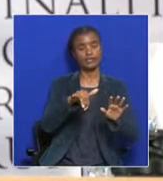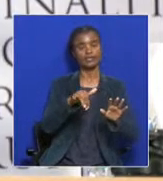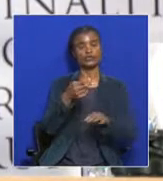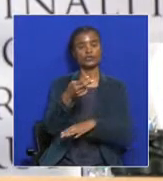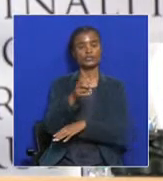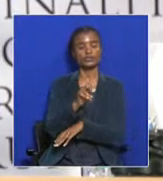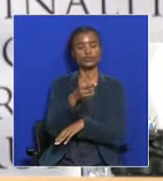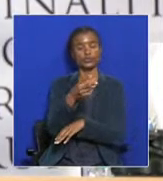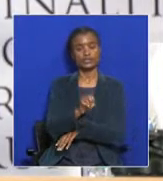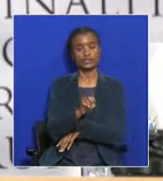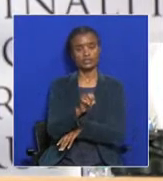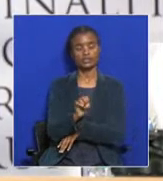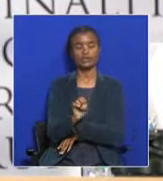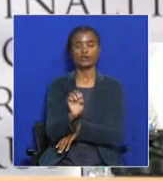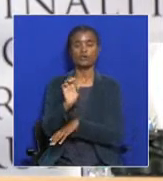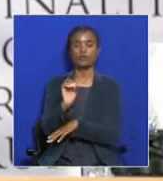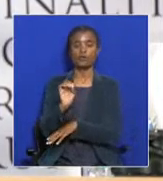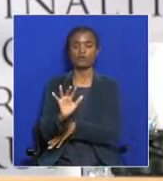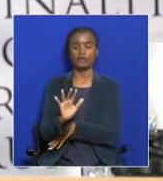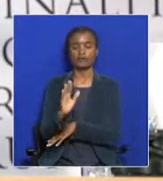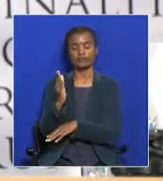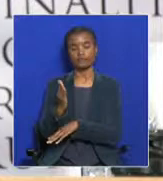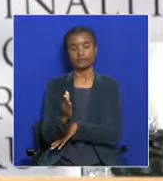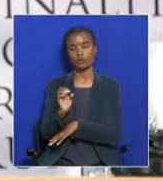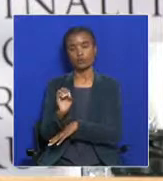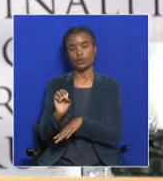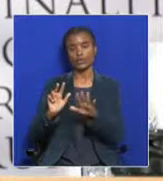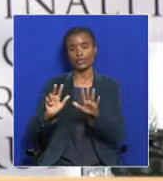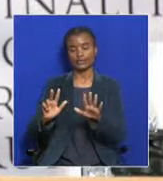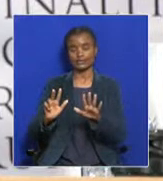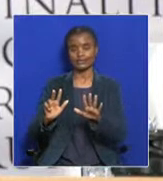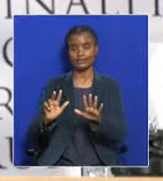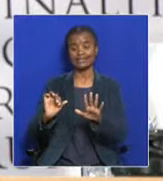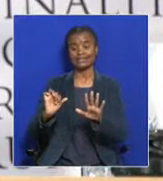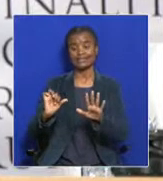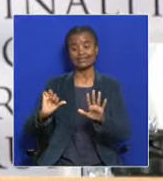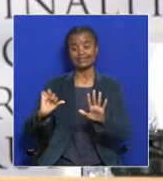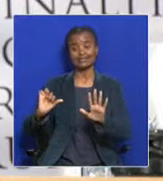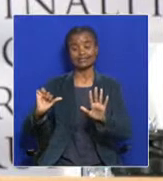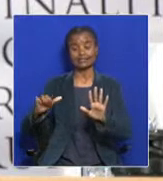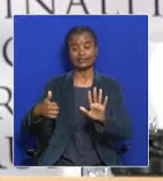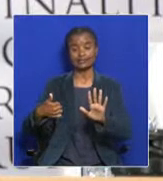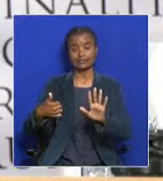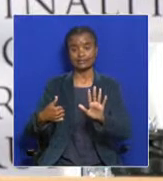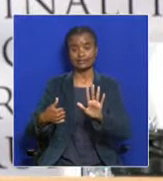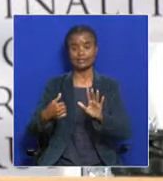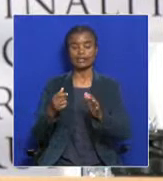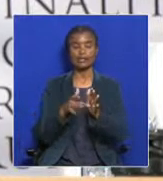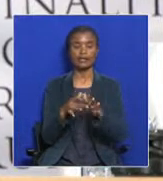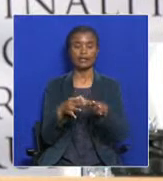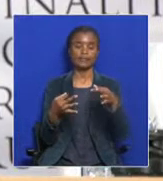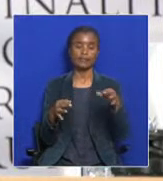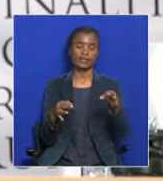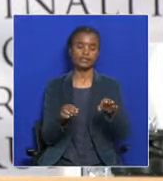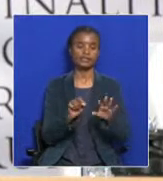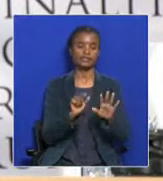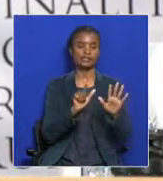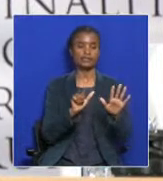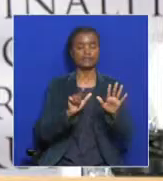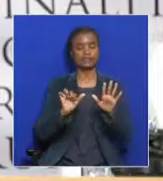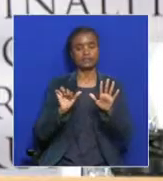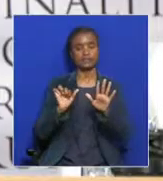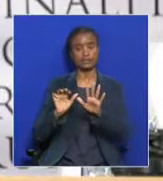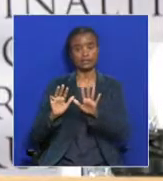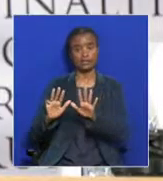2020-05-08. That's the sixth one on page 769, until the 2nd